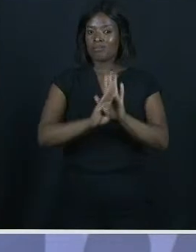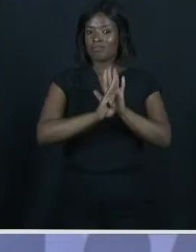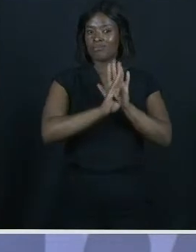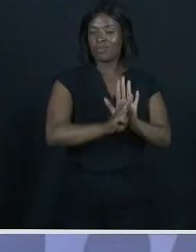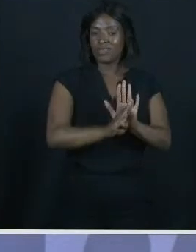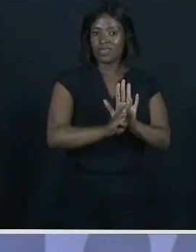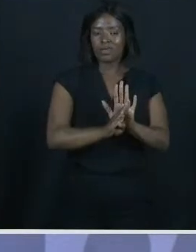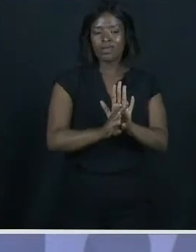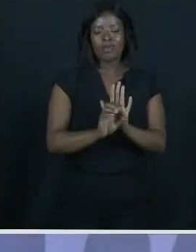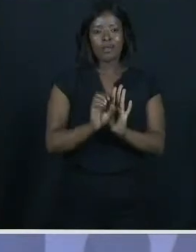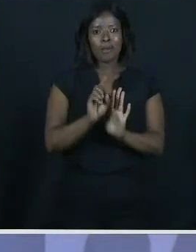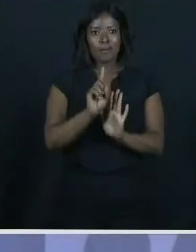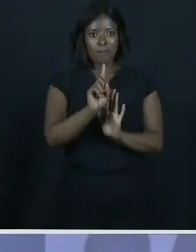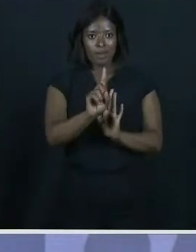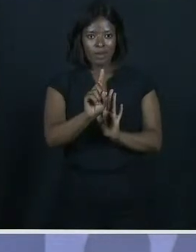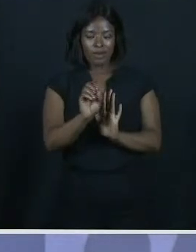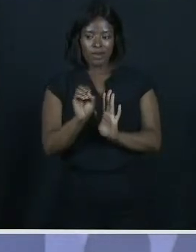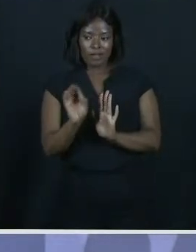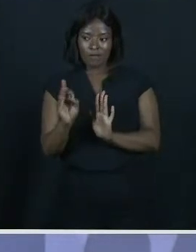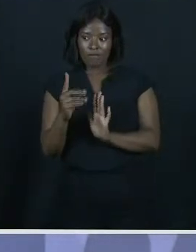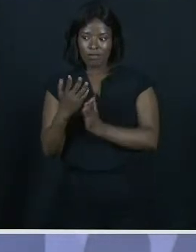unless you engage men.